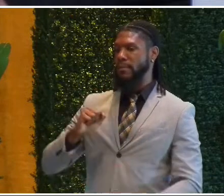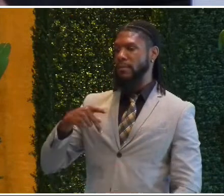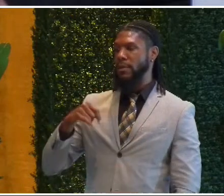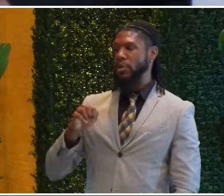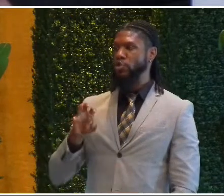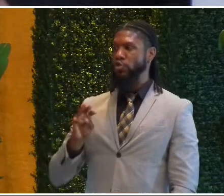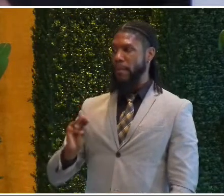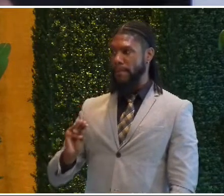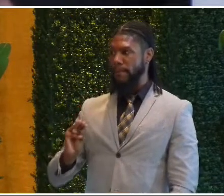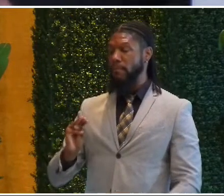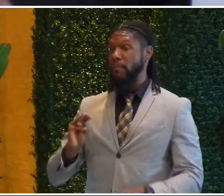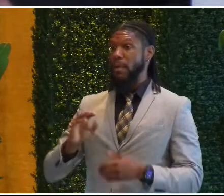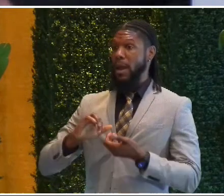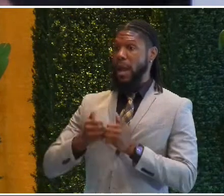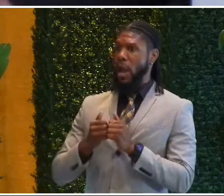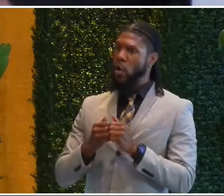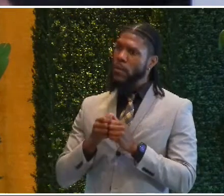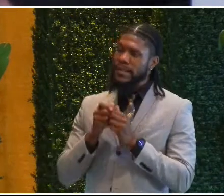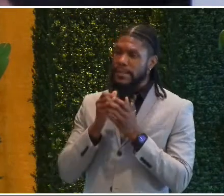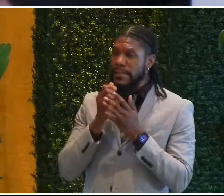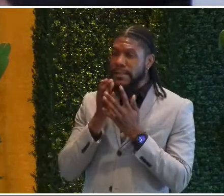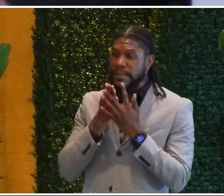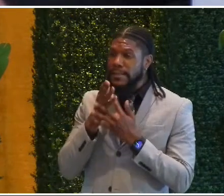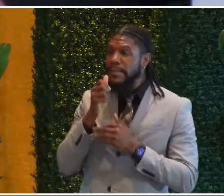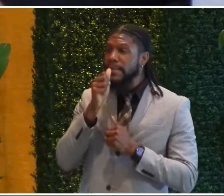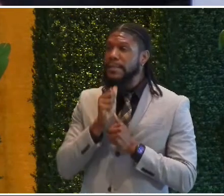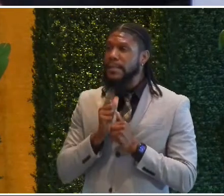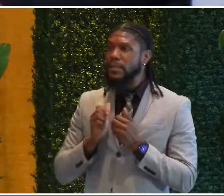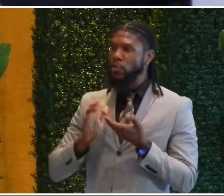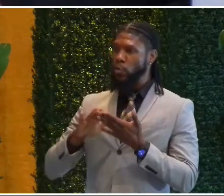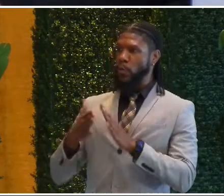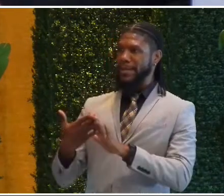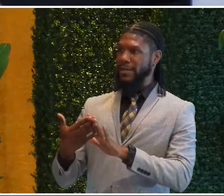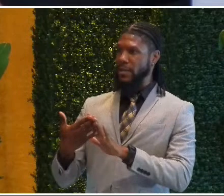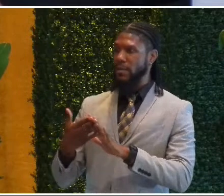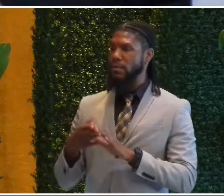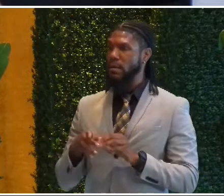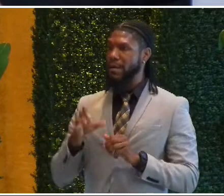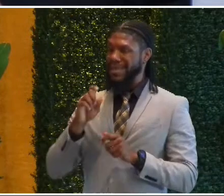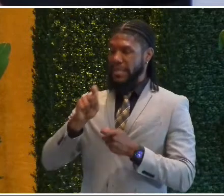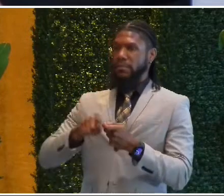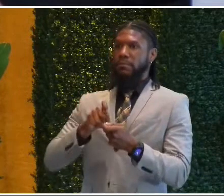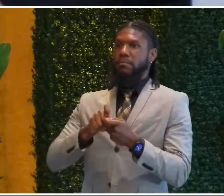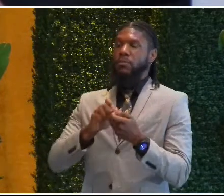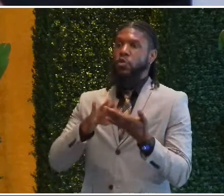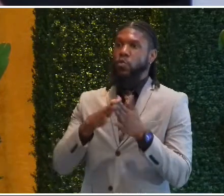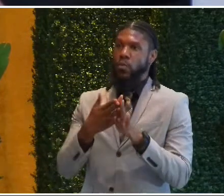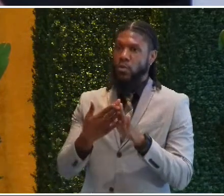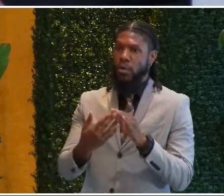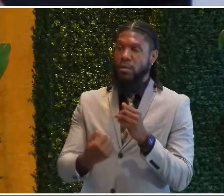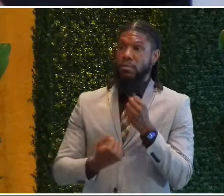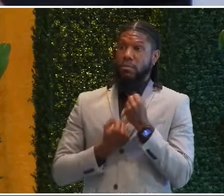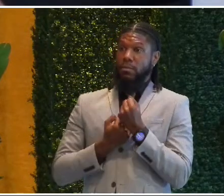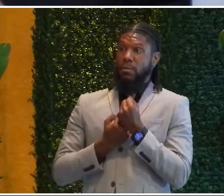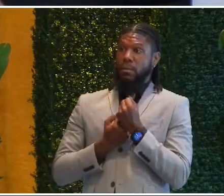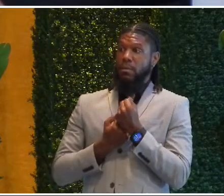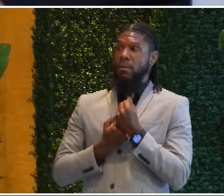we got through. When you described that, that was it exactly. Okay, community and also possibly some threats. I